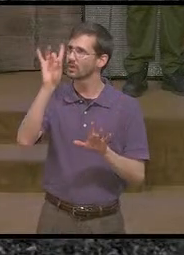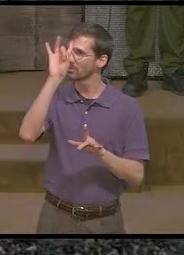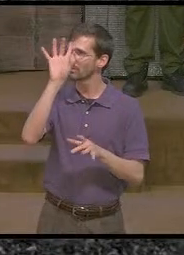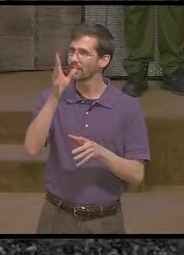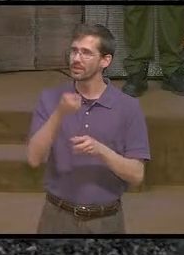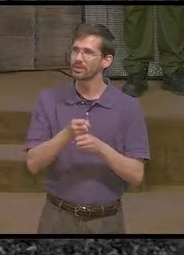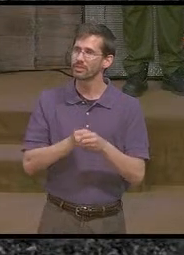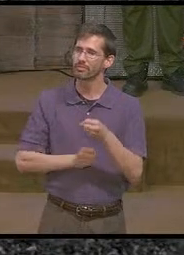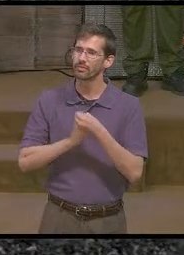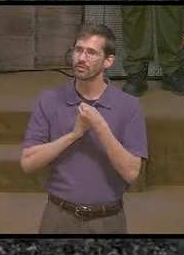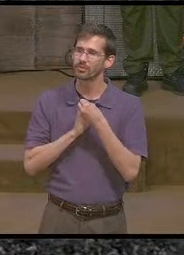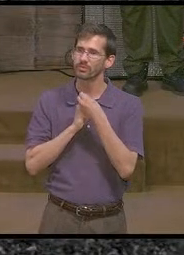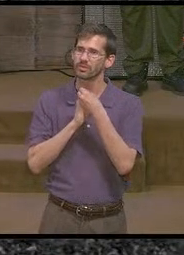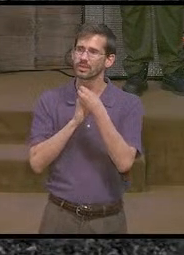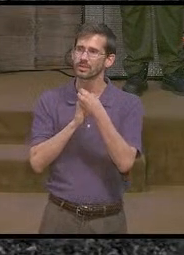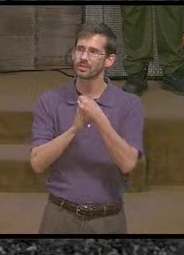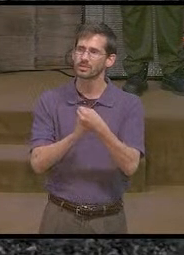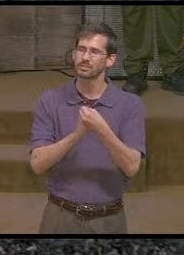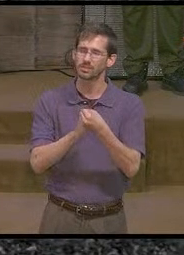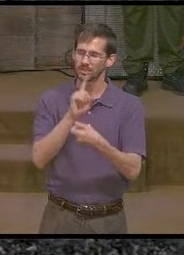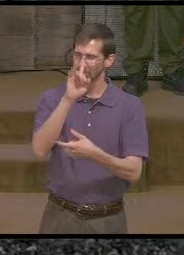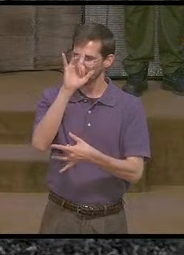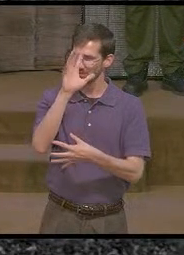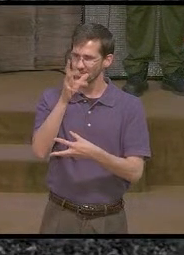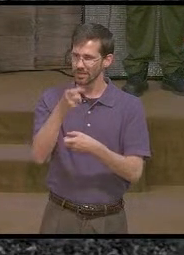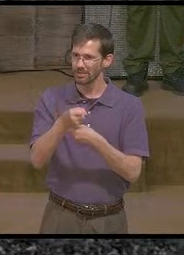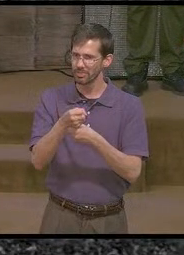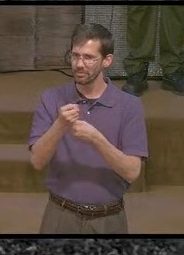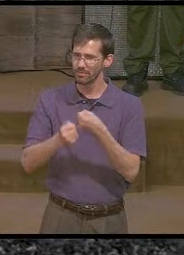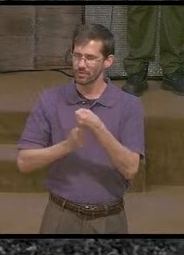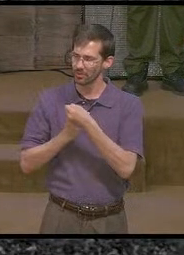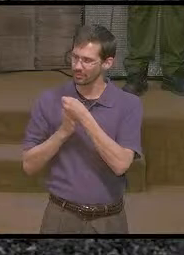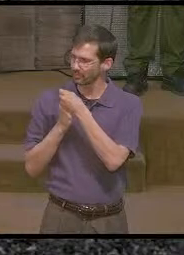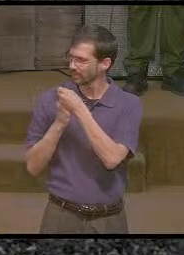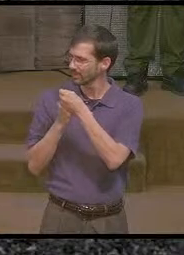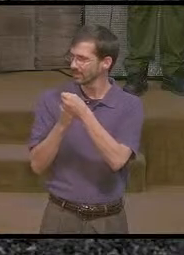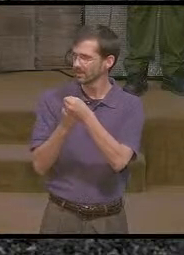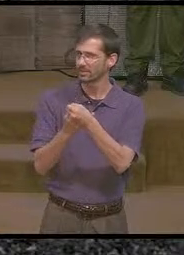is your faithfulness,